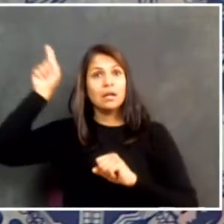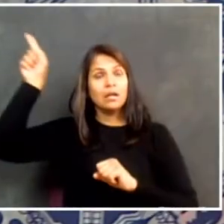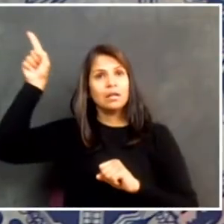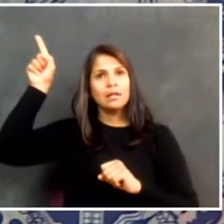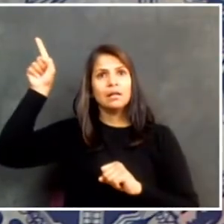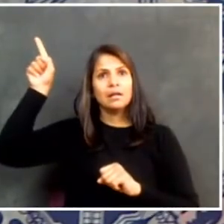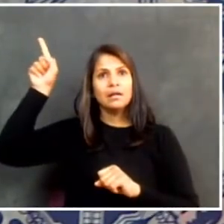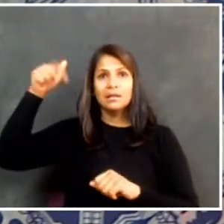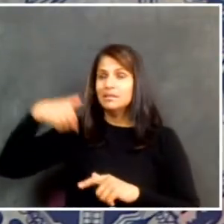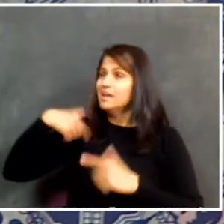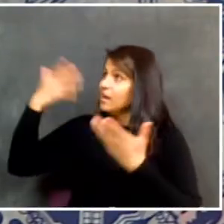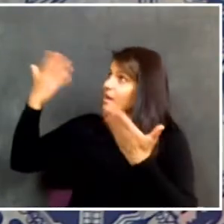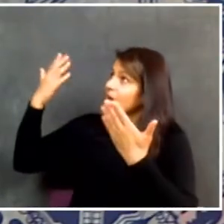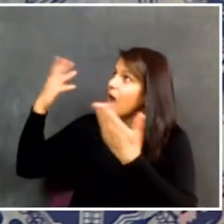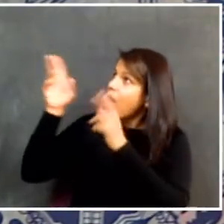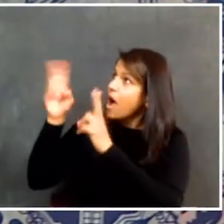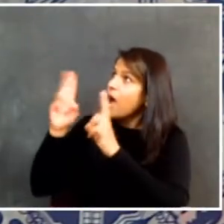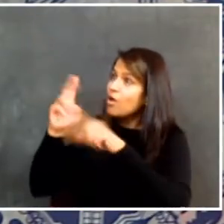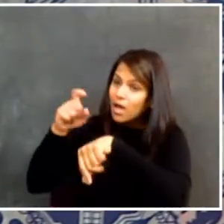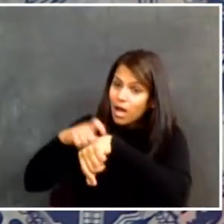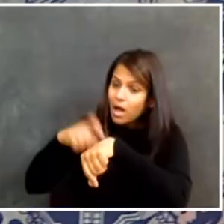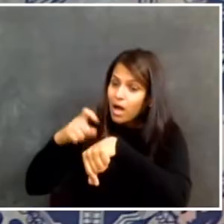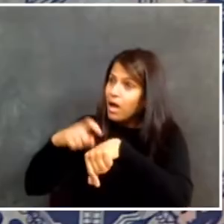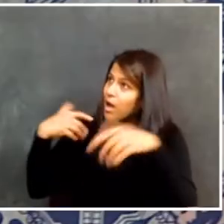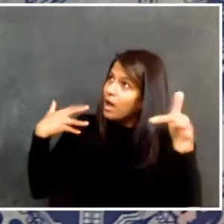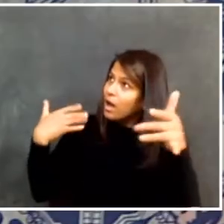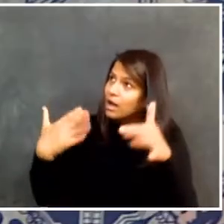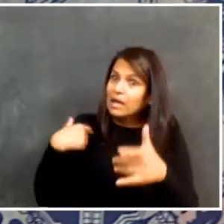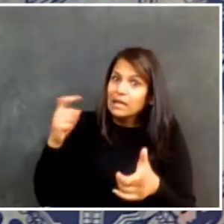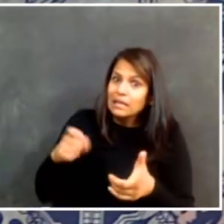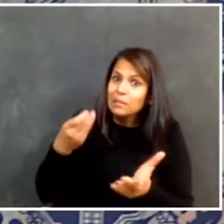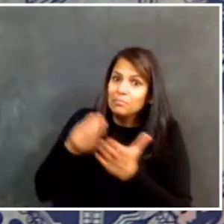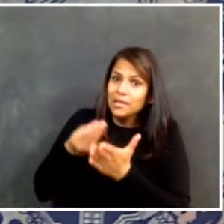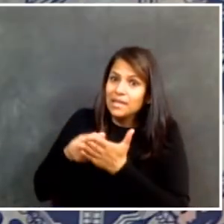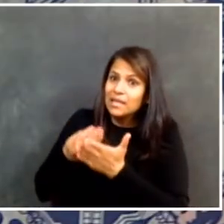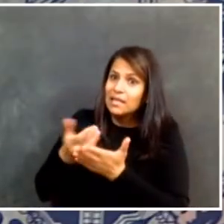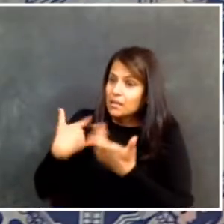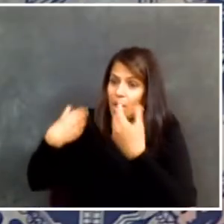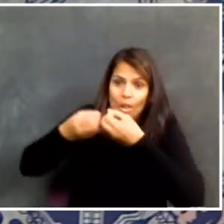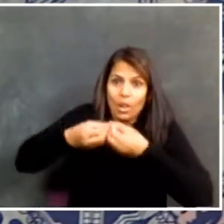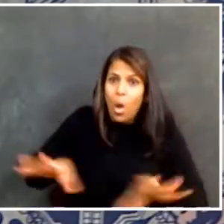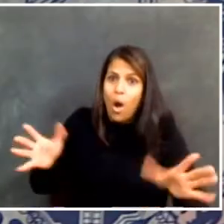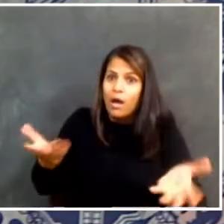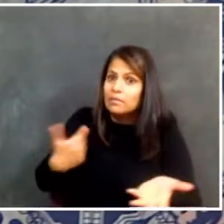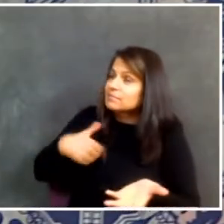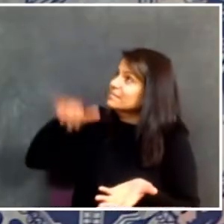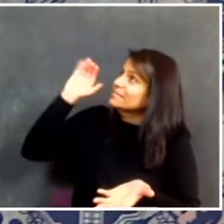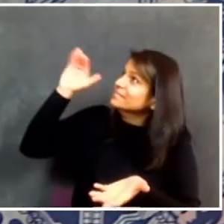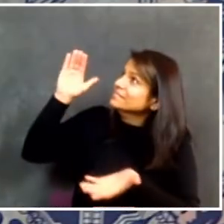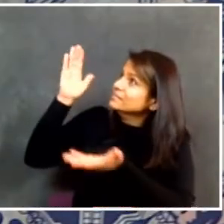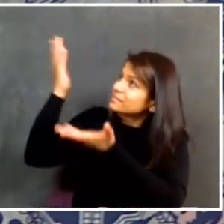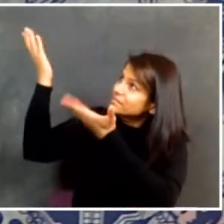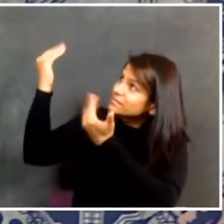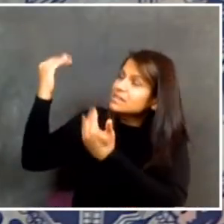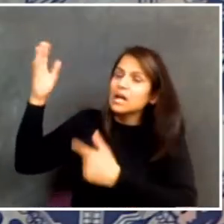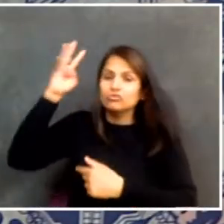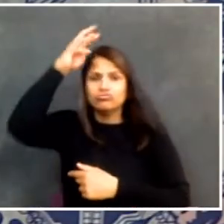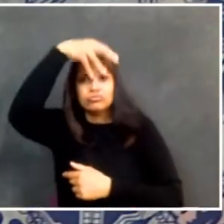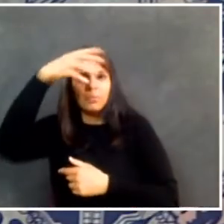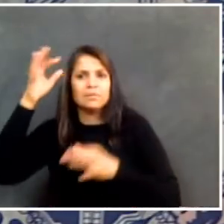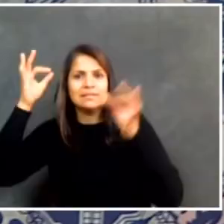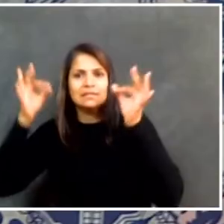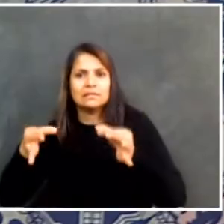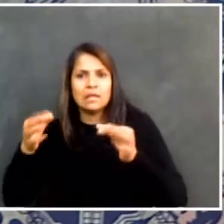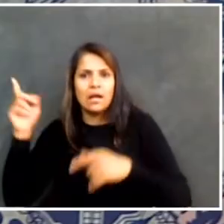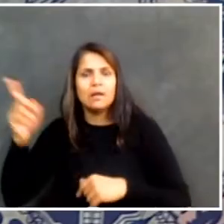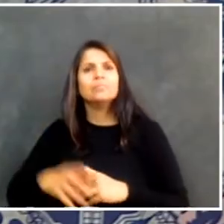right now. And we all know the Senate could act very quickly, and we need to see the president's leadership. I